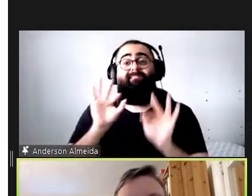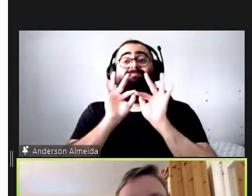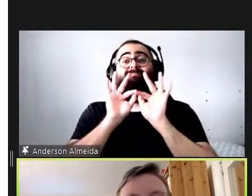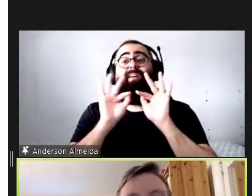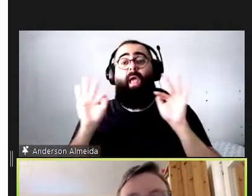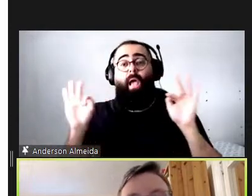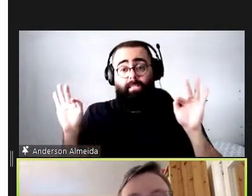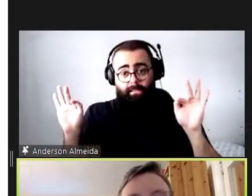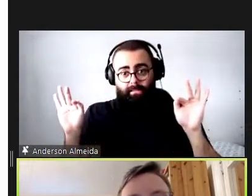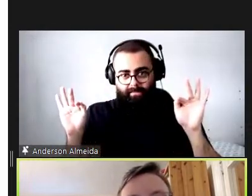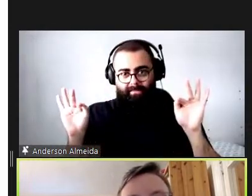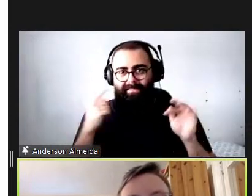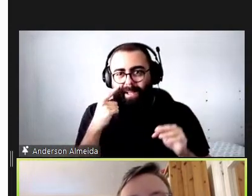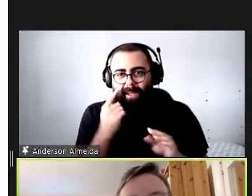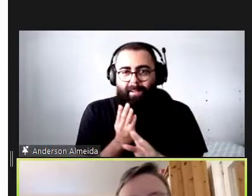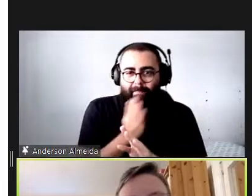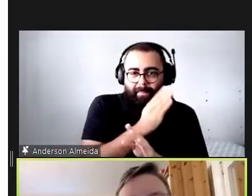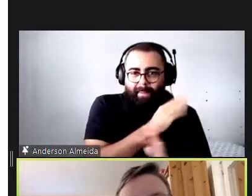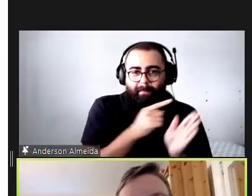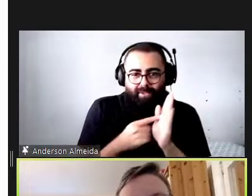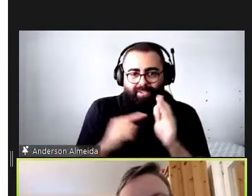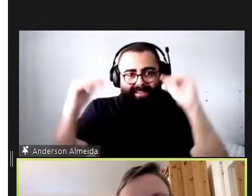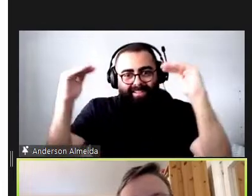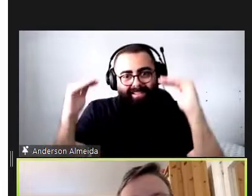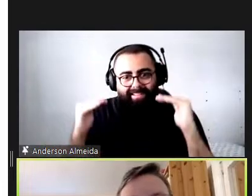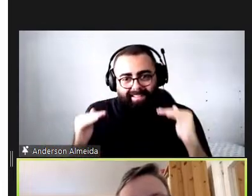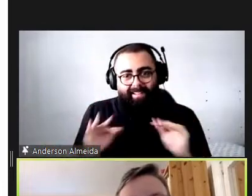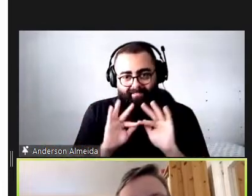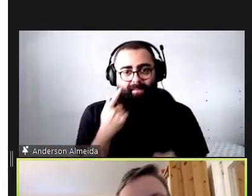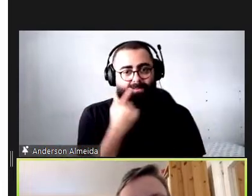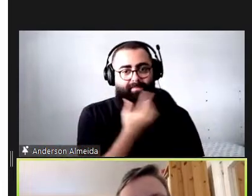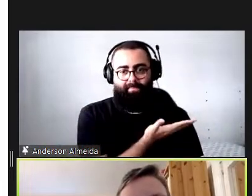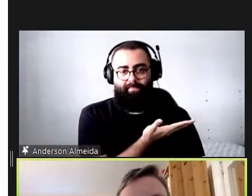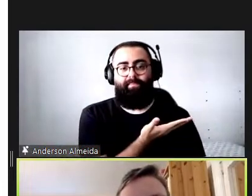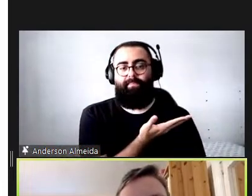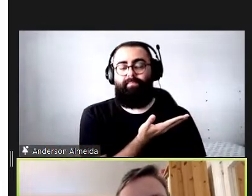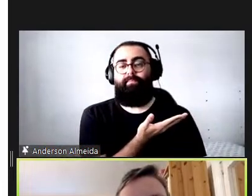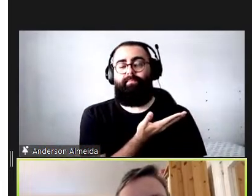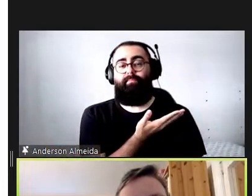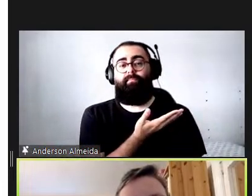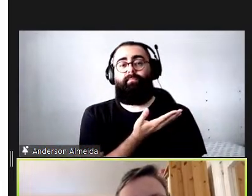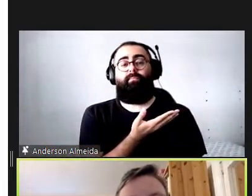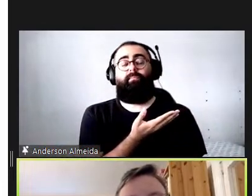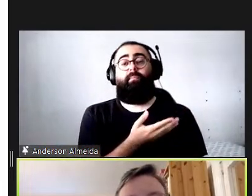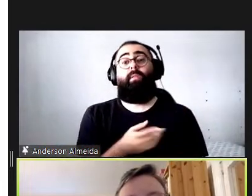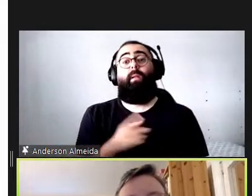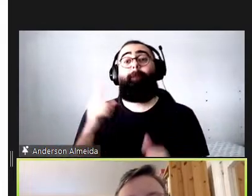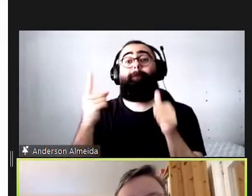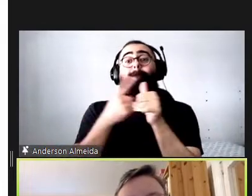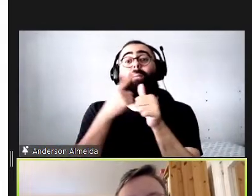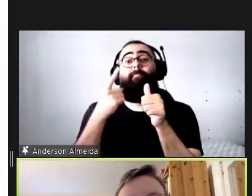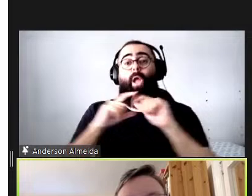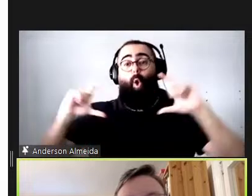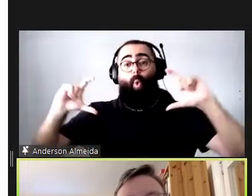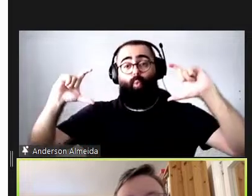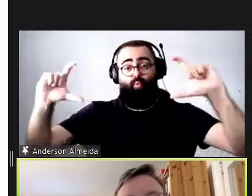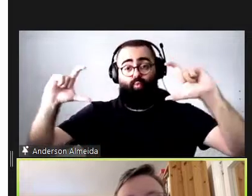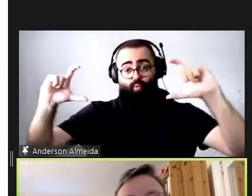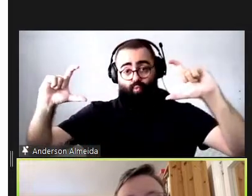that I showed you before. This first set of phrases,